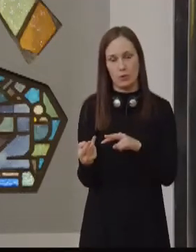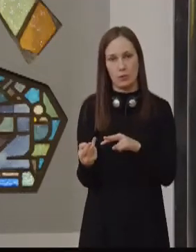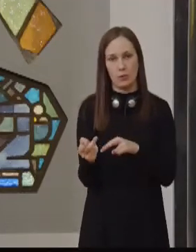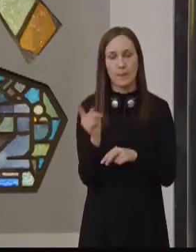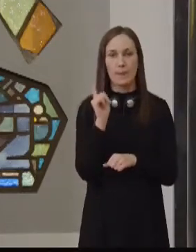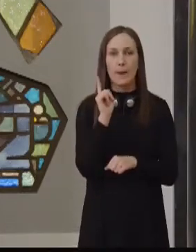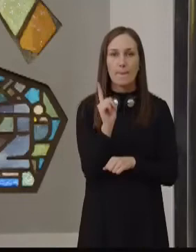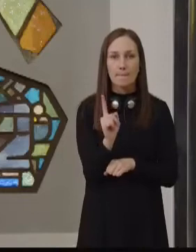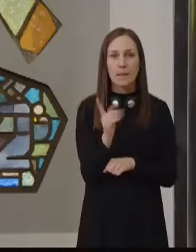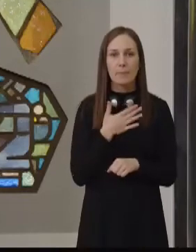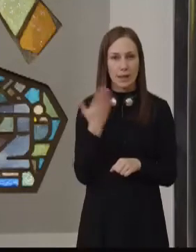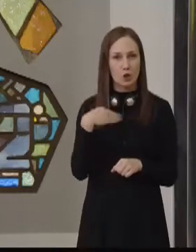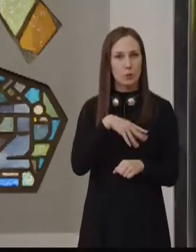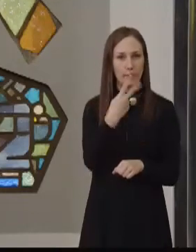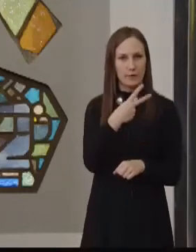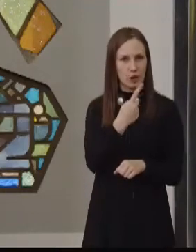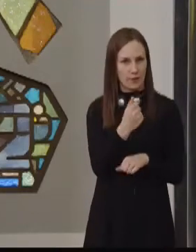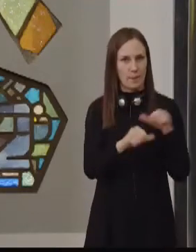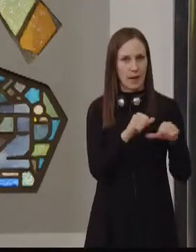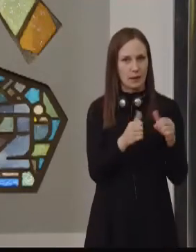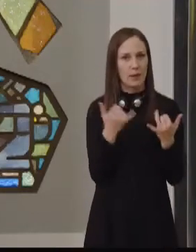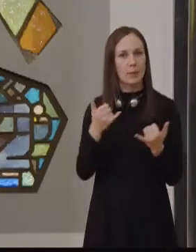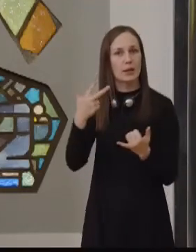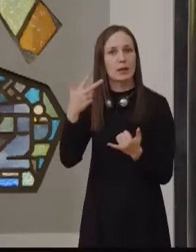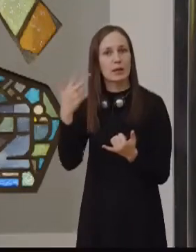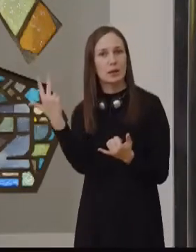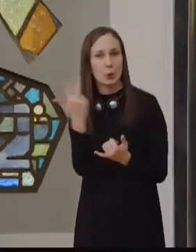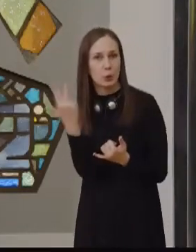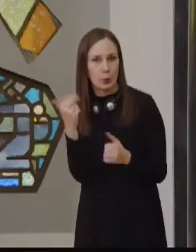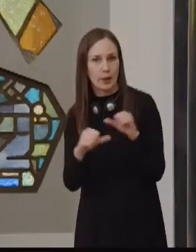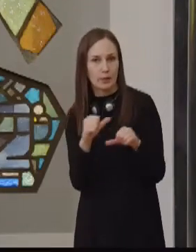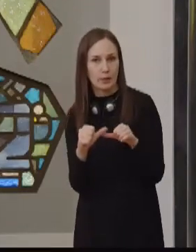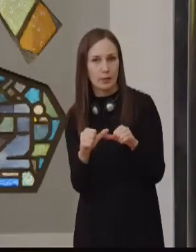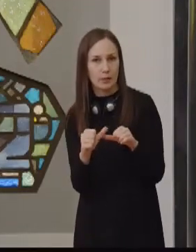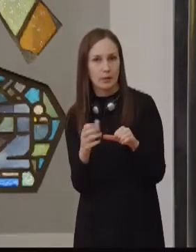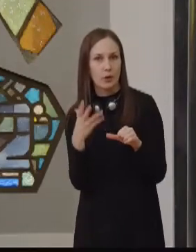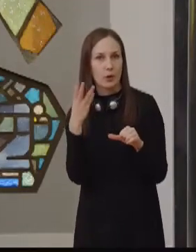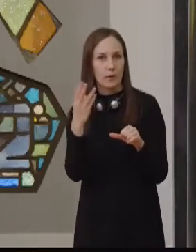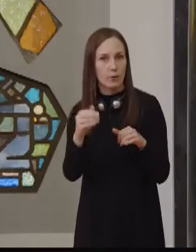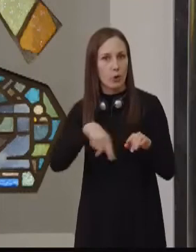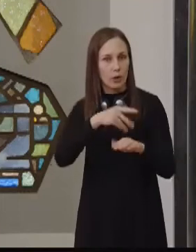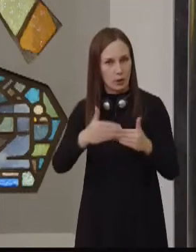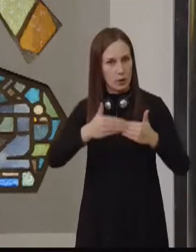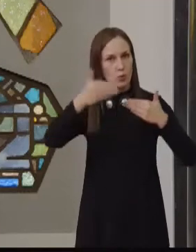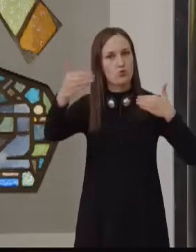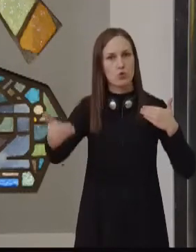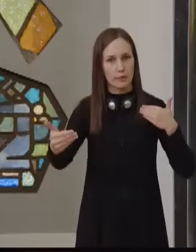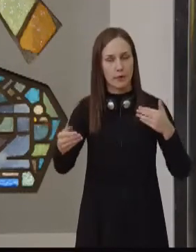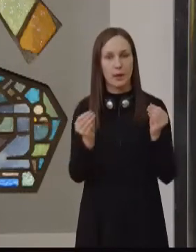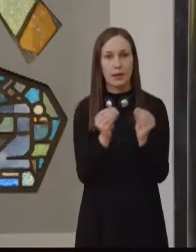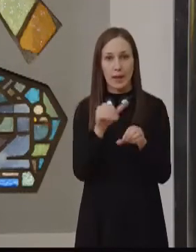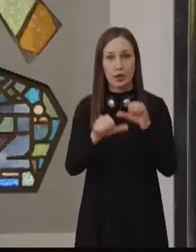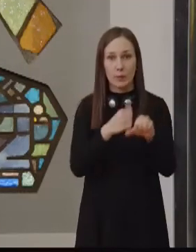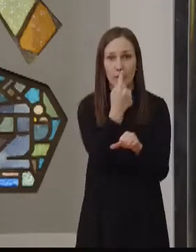we are changing very rapidly. But on the other hand, then I was 23 and I am